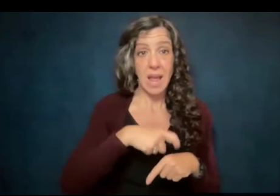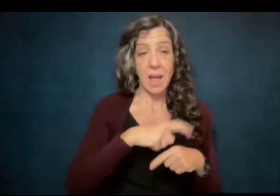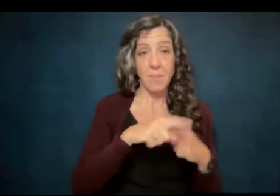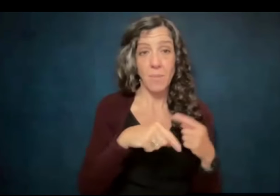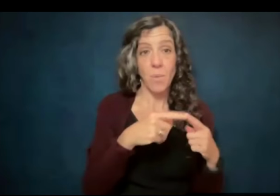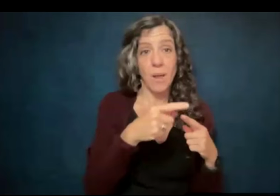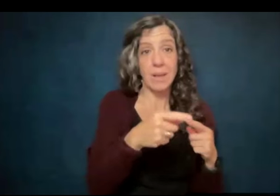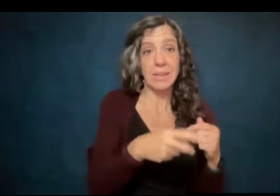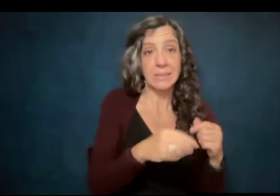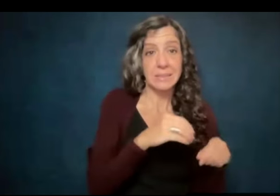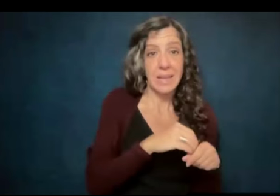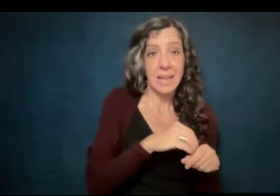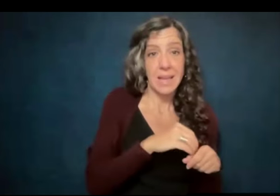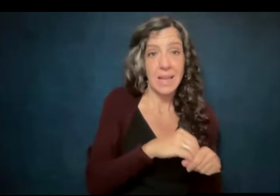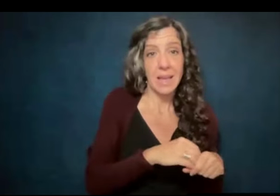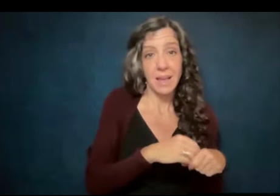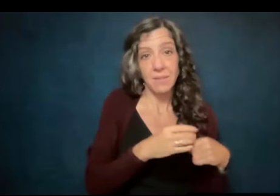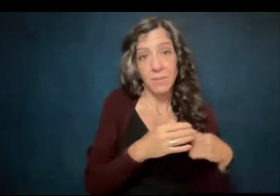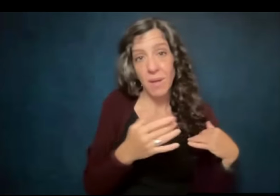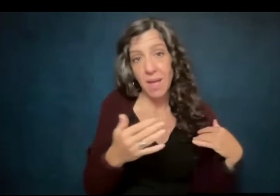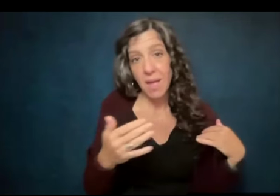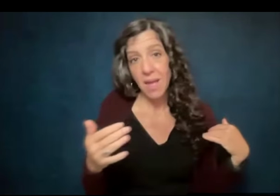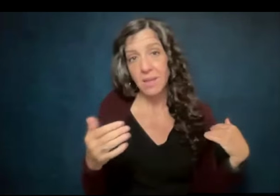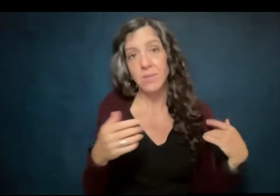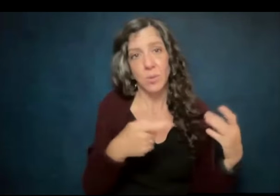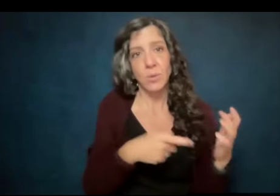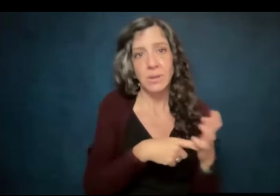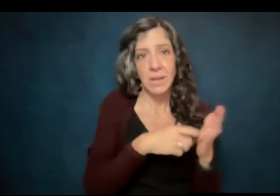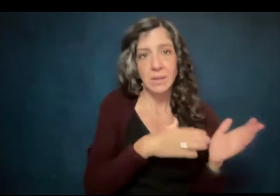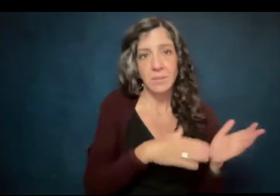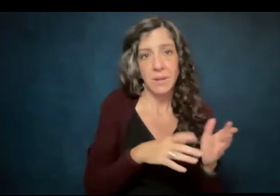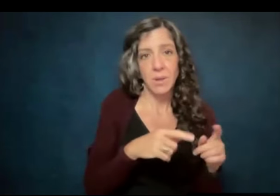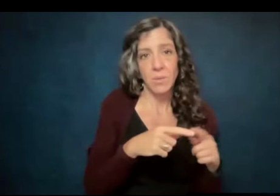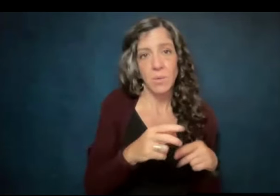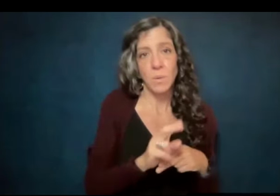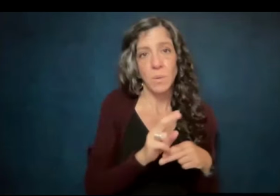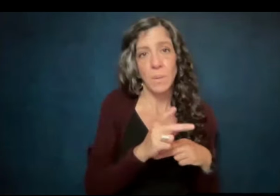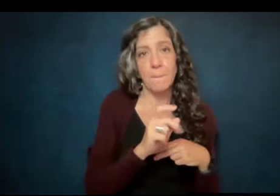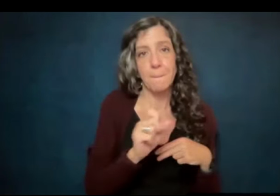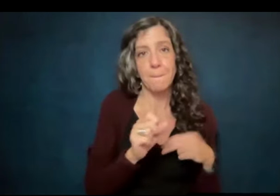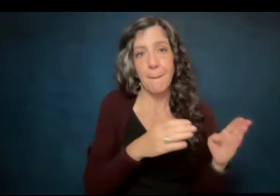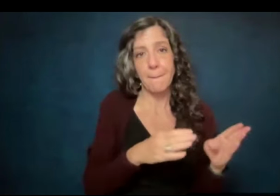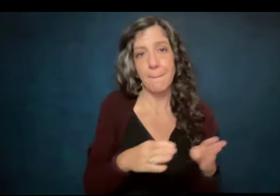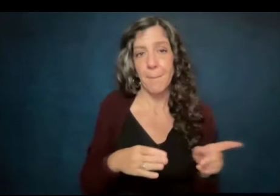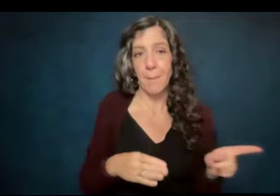time to save. And so it takes planning when you use a pass plan.